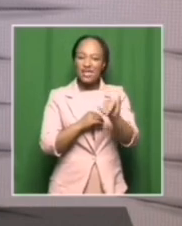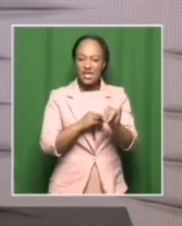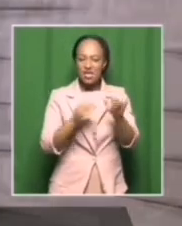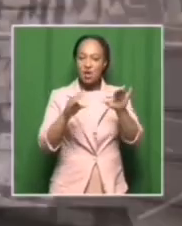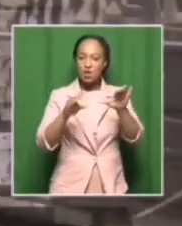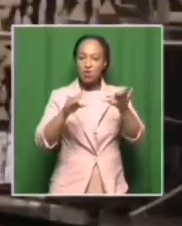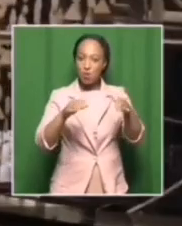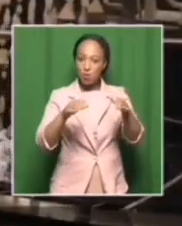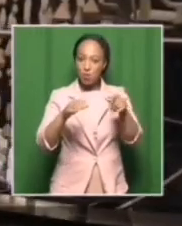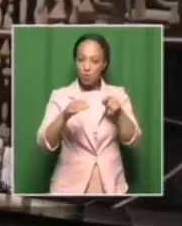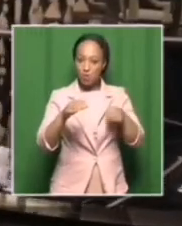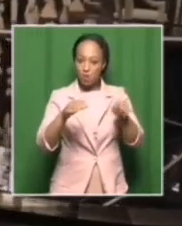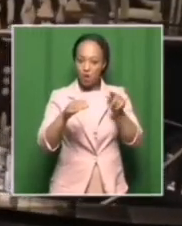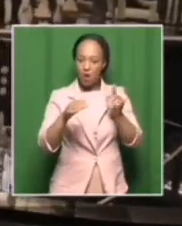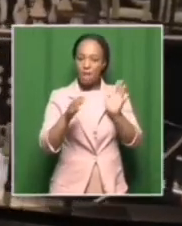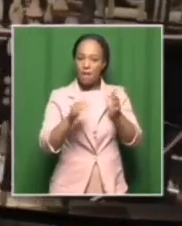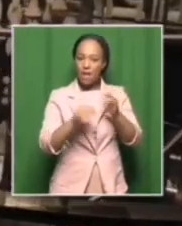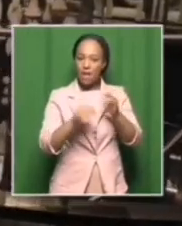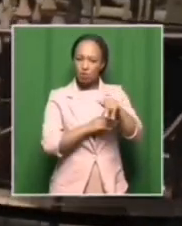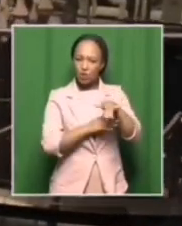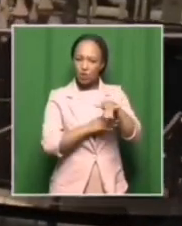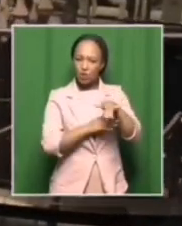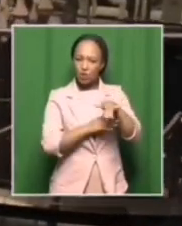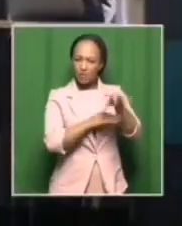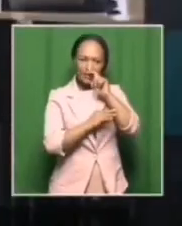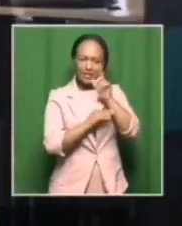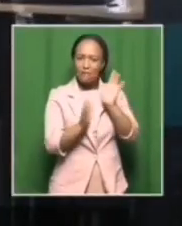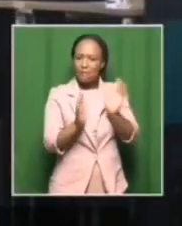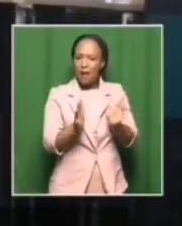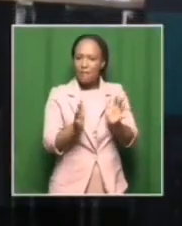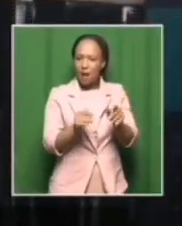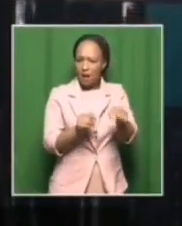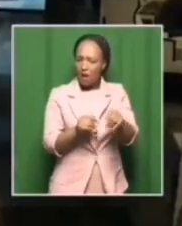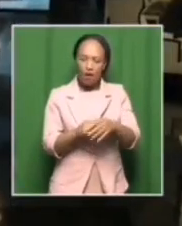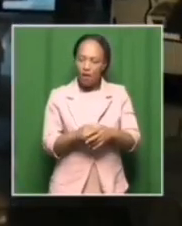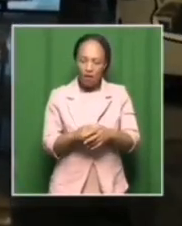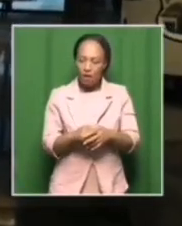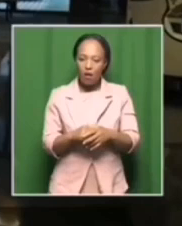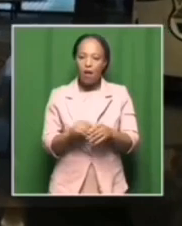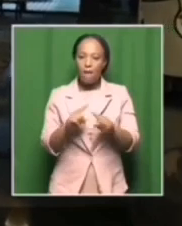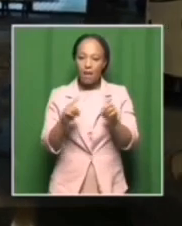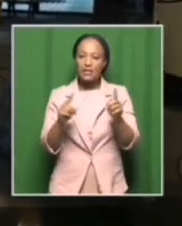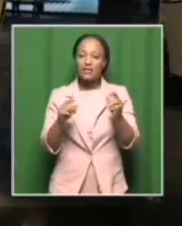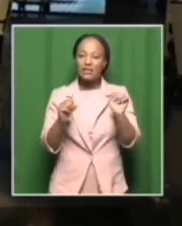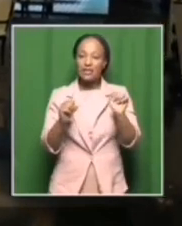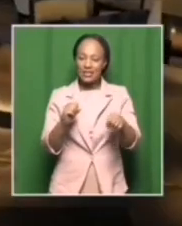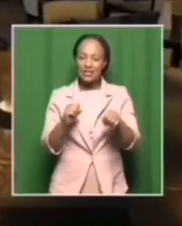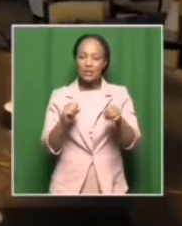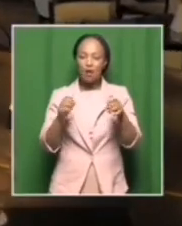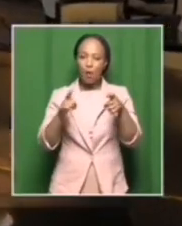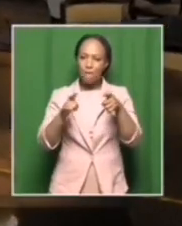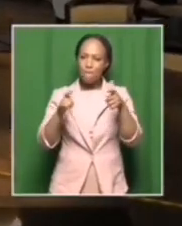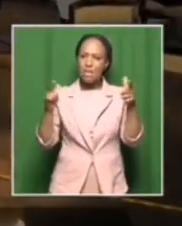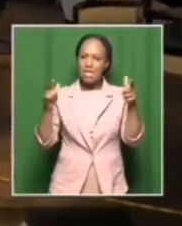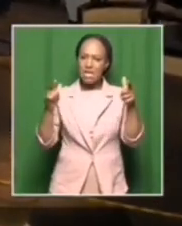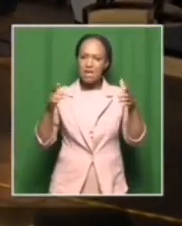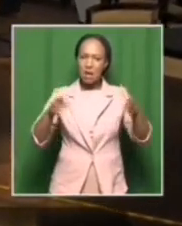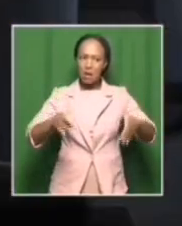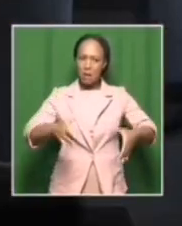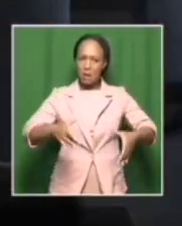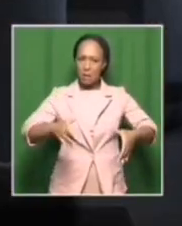in Johannesburg in this beautiful Sandton area, because although it does dominate the skyline with even the tallest